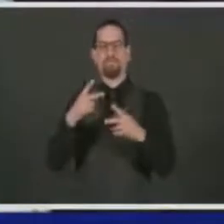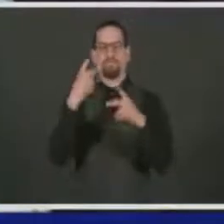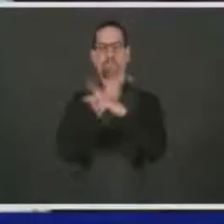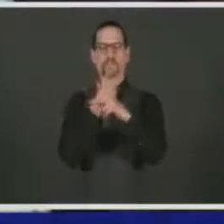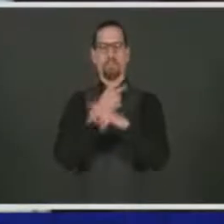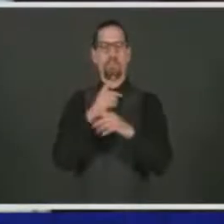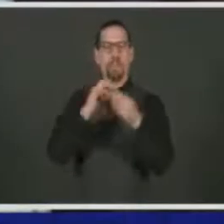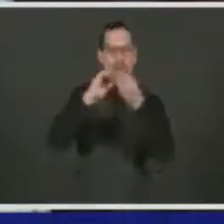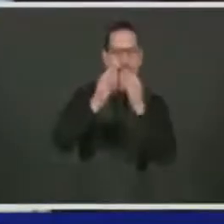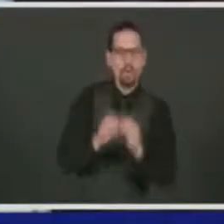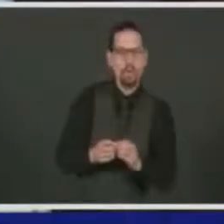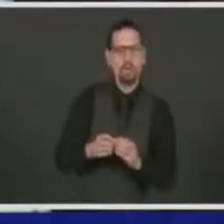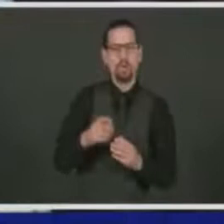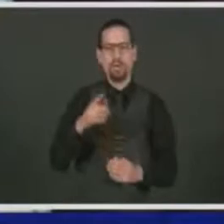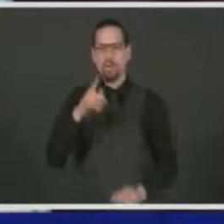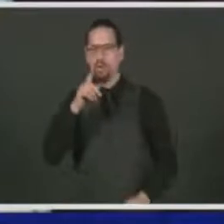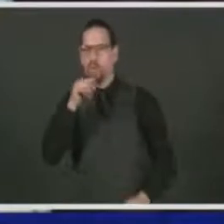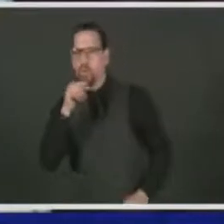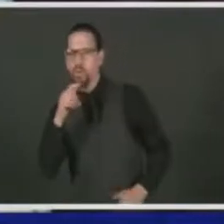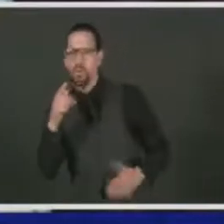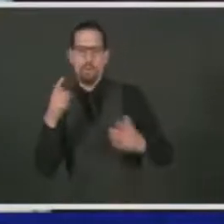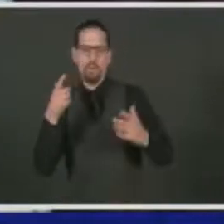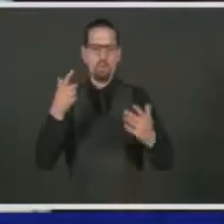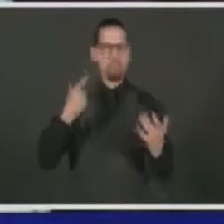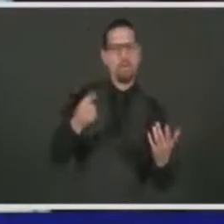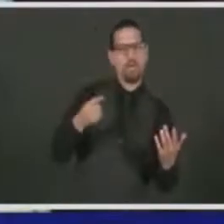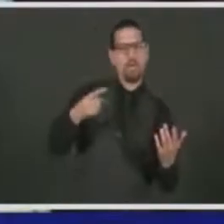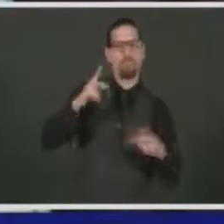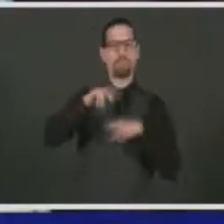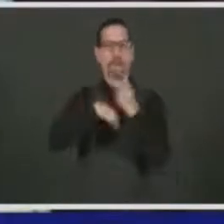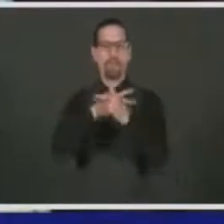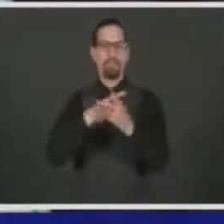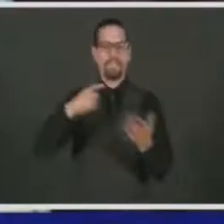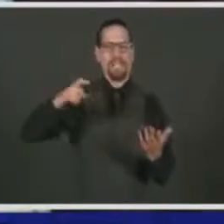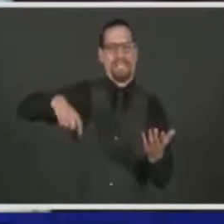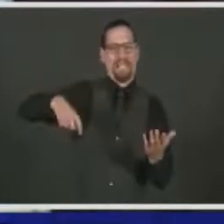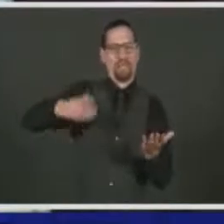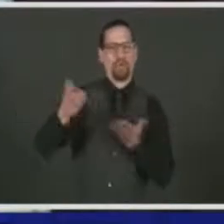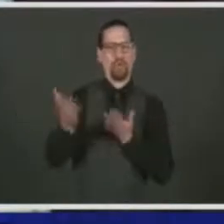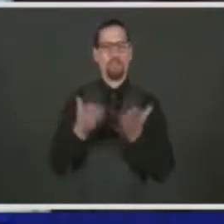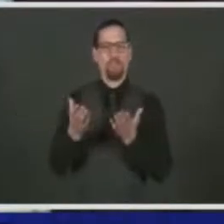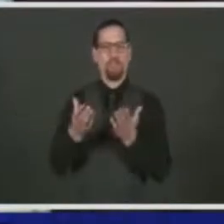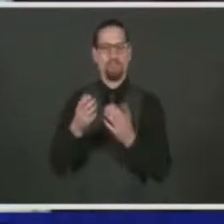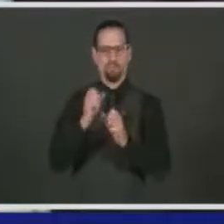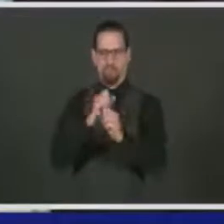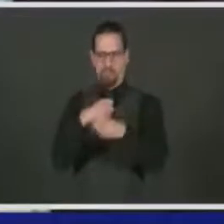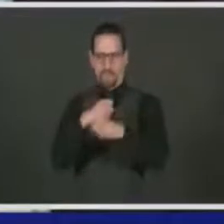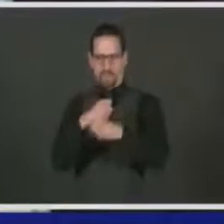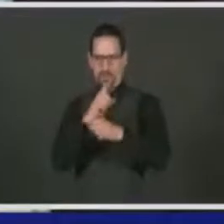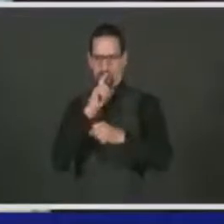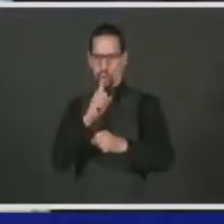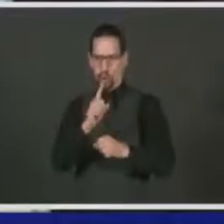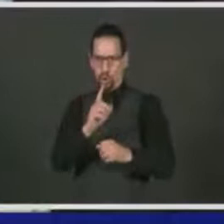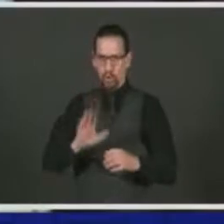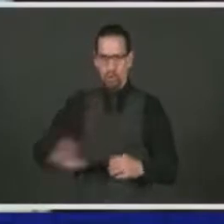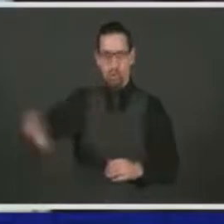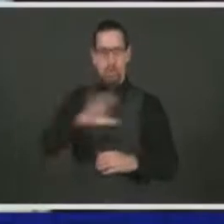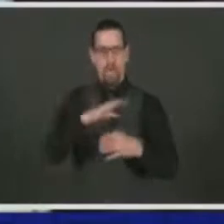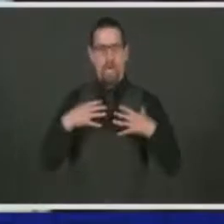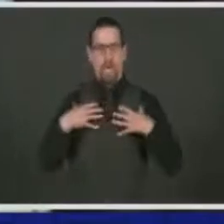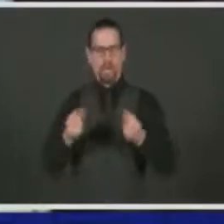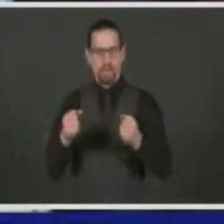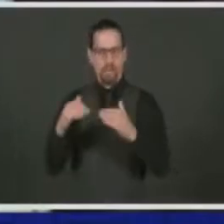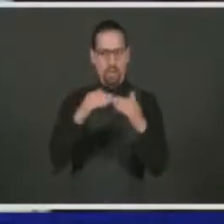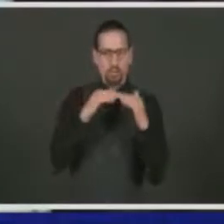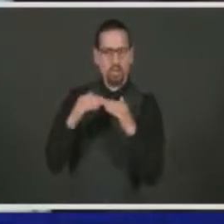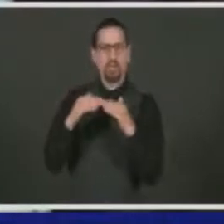of information, making sure that the community's voice is at the forefront. Whether it's support with housing or